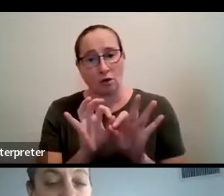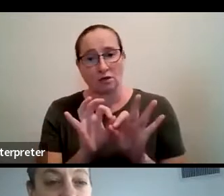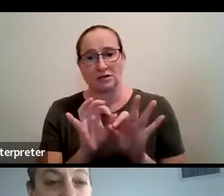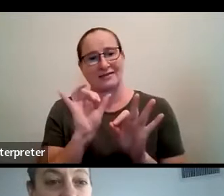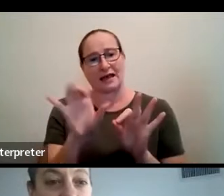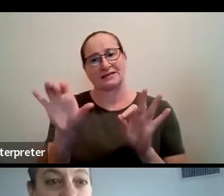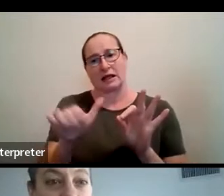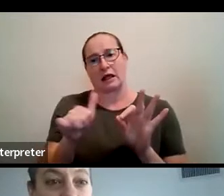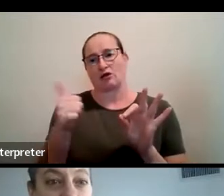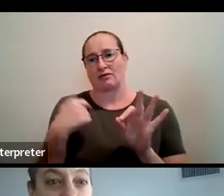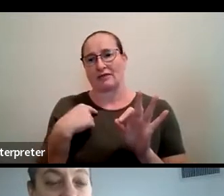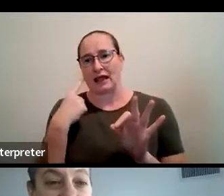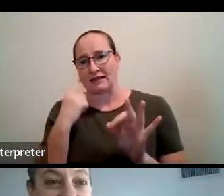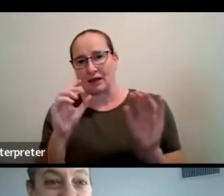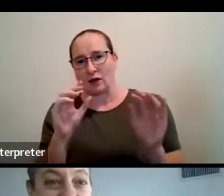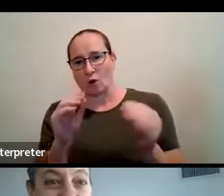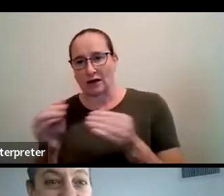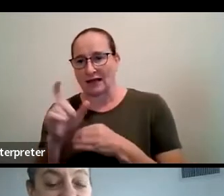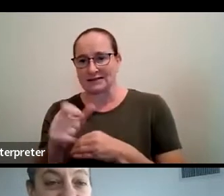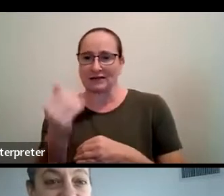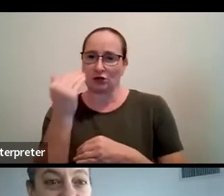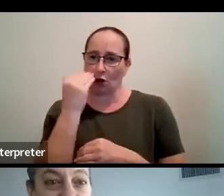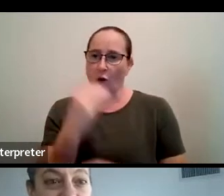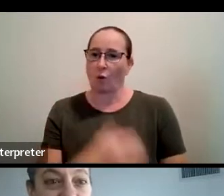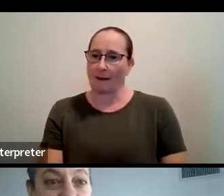the other thing that I think organizations need.